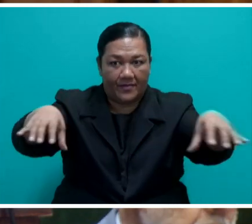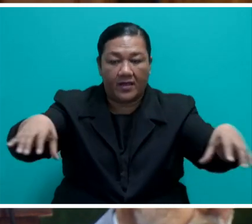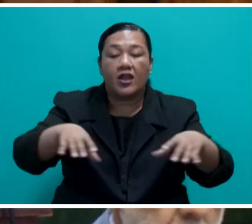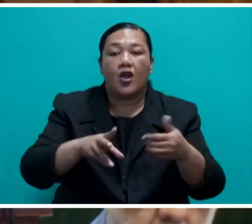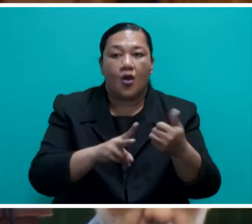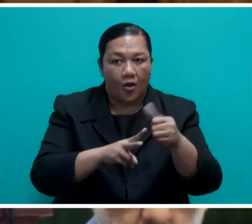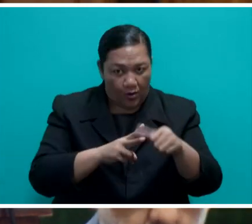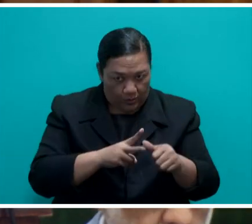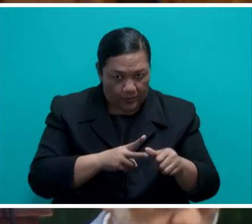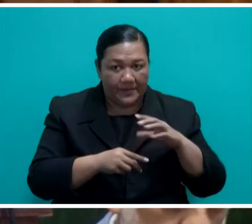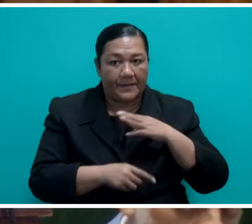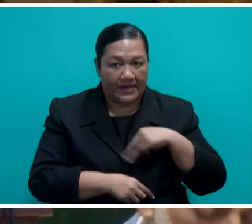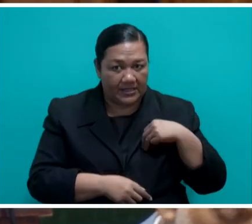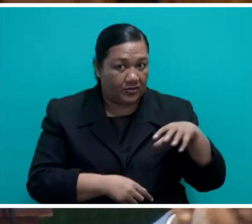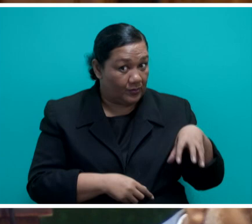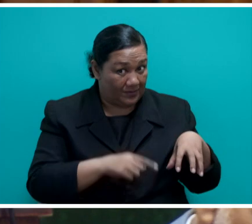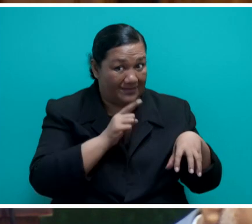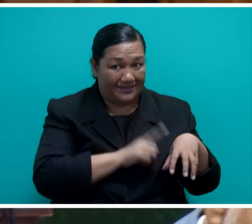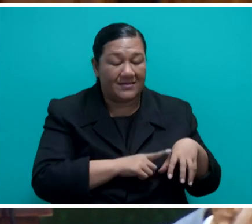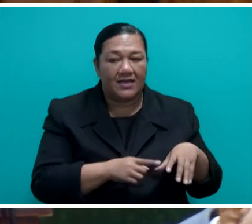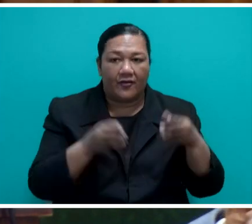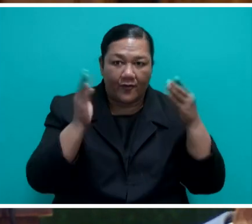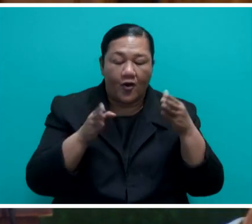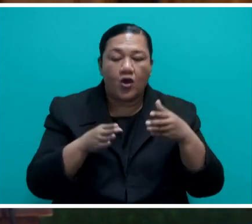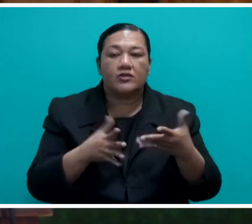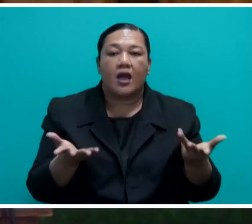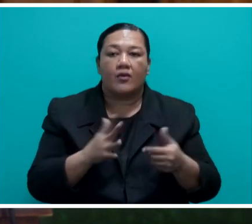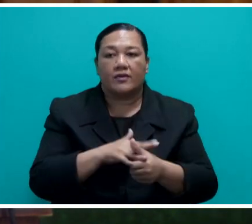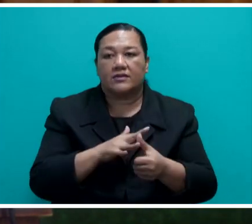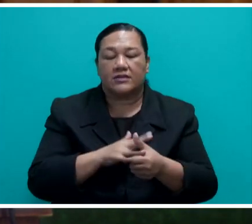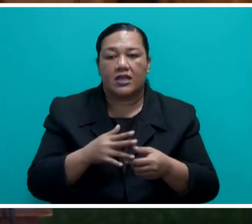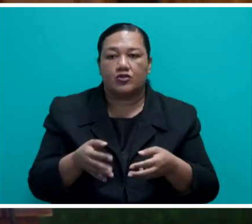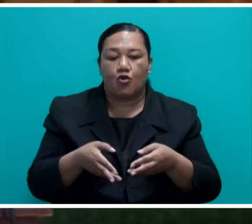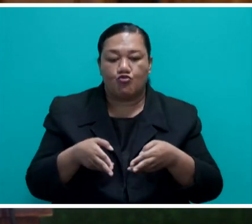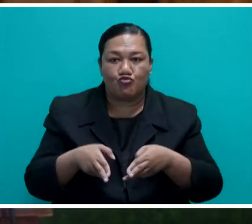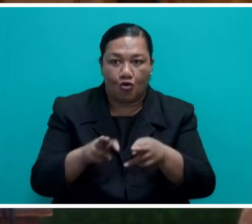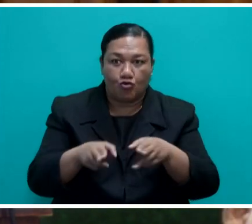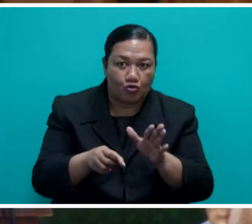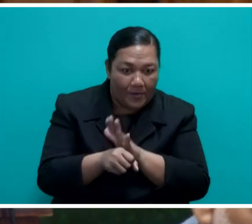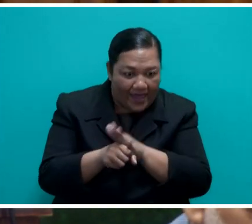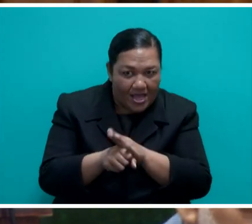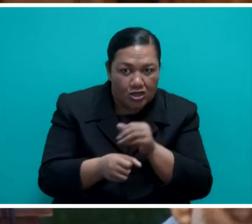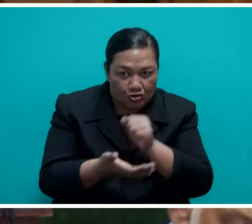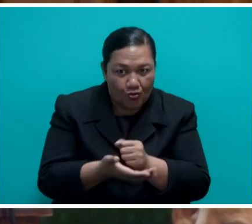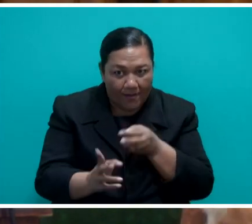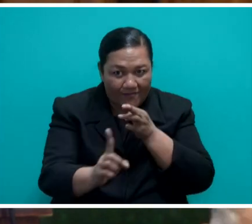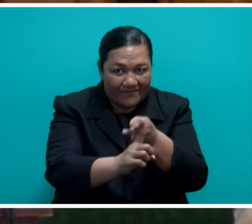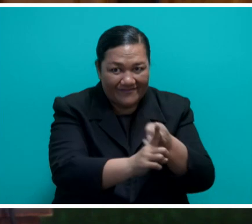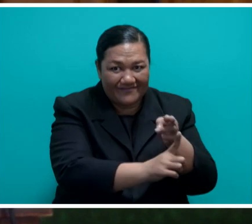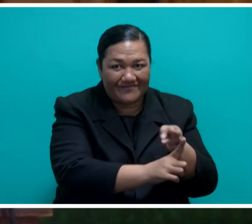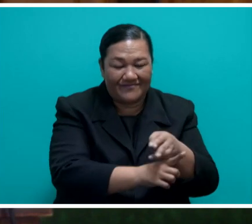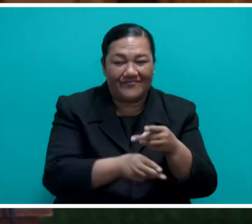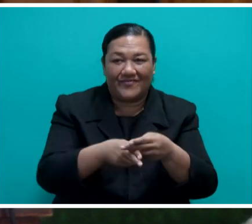maintain main drains in the sugarcane growing areas. Mr. Speaker, sir, Ministry staff have also